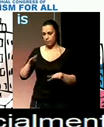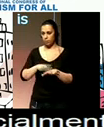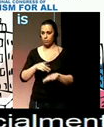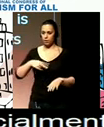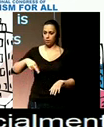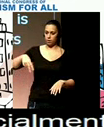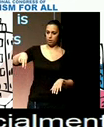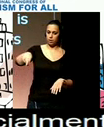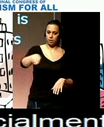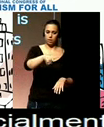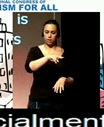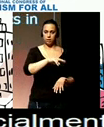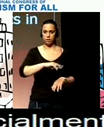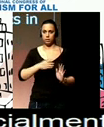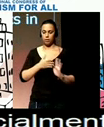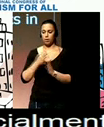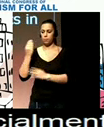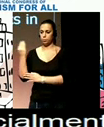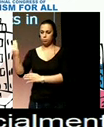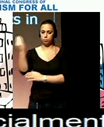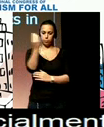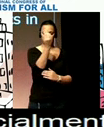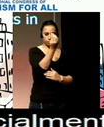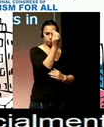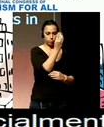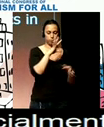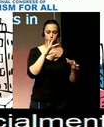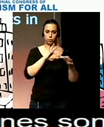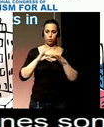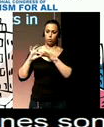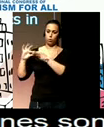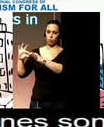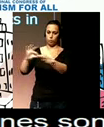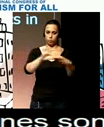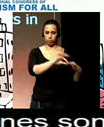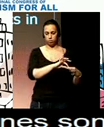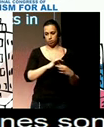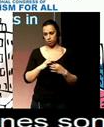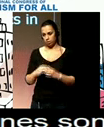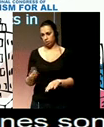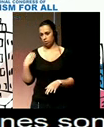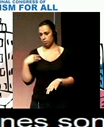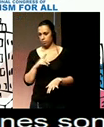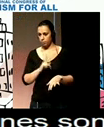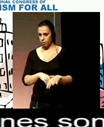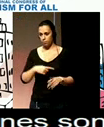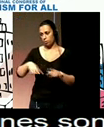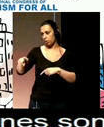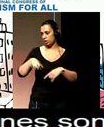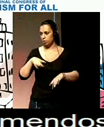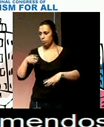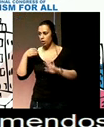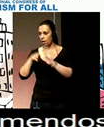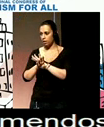center, while the accessible public transport system with its various transport modes connects